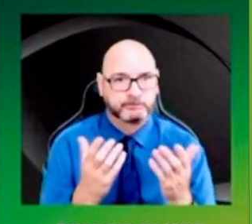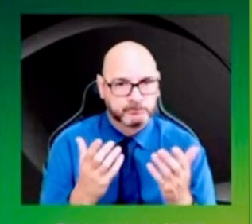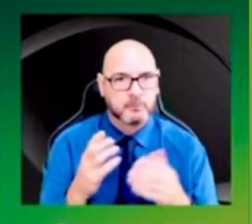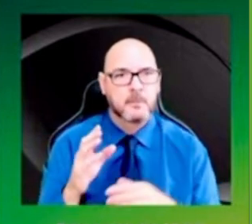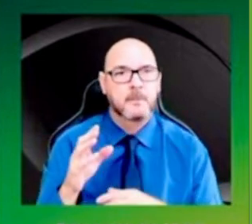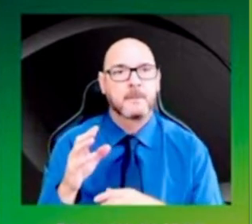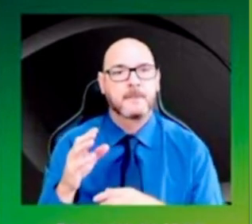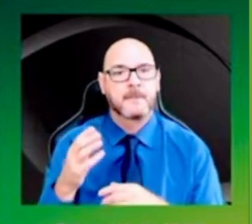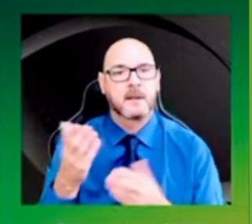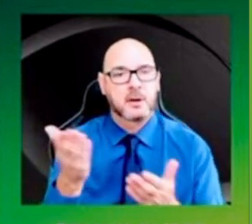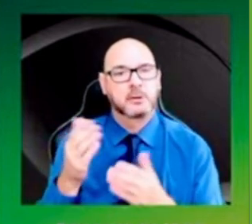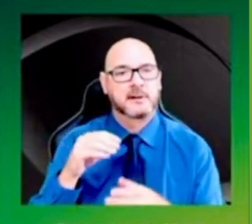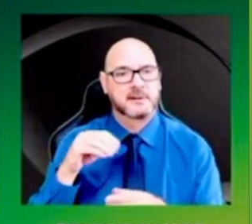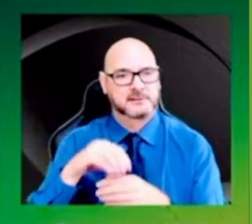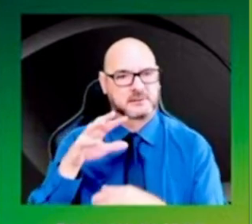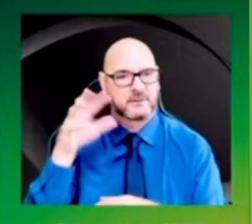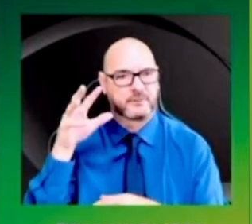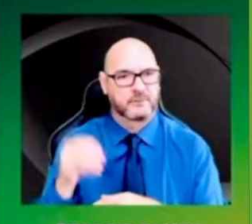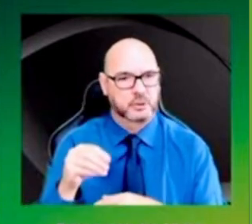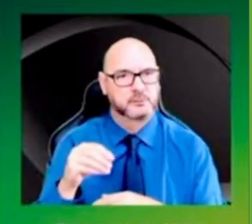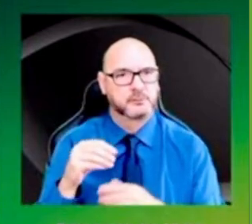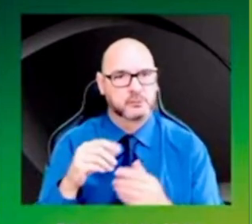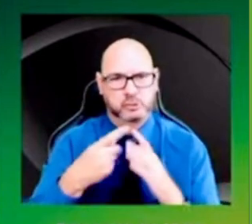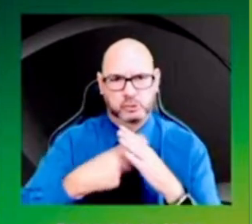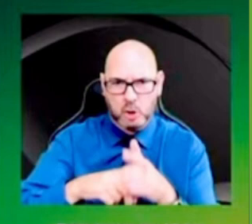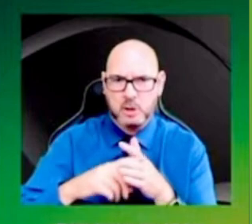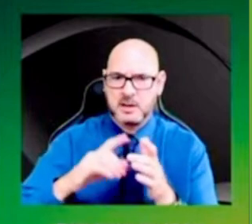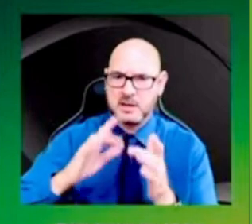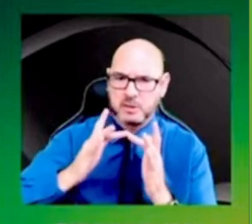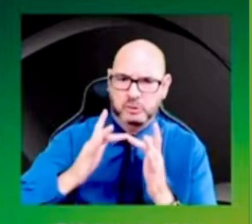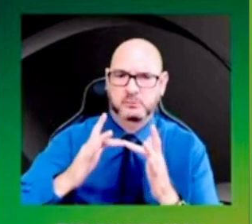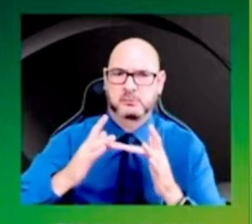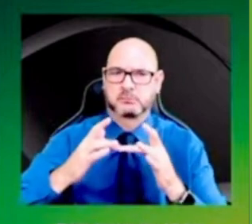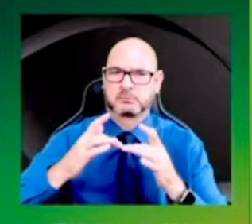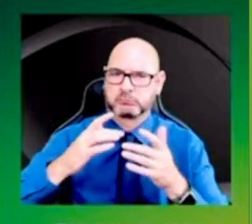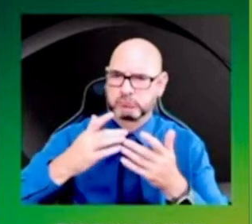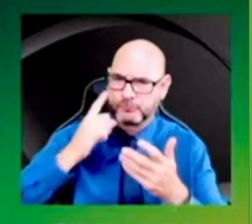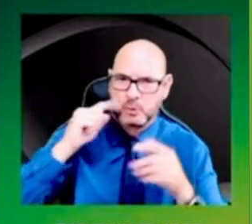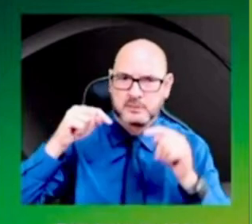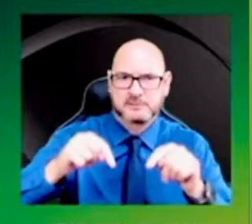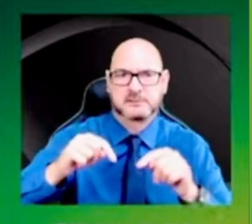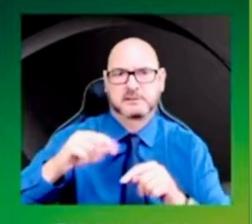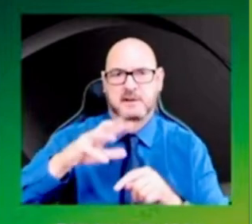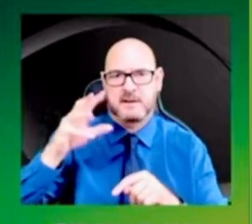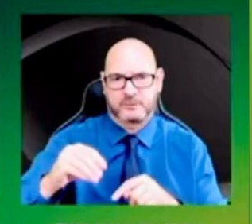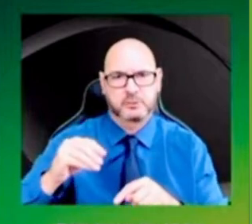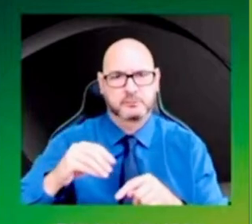Initiative. It is a government initiative, so it has an acronym, and it is DTA.